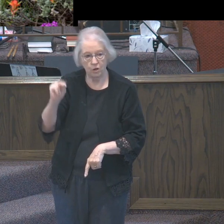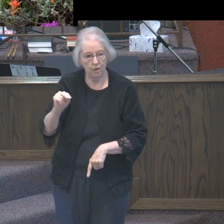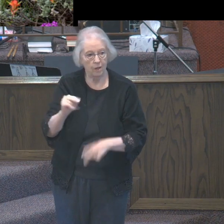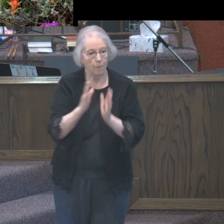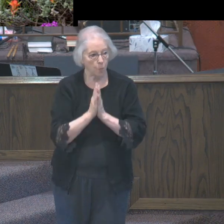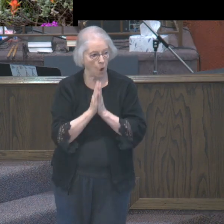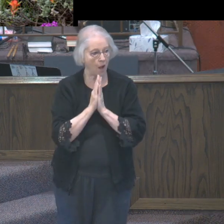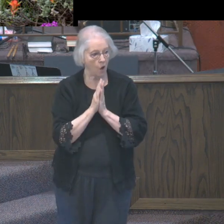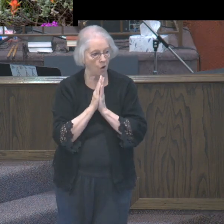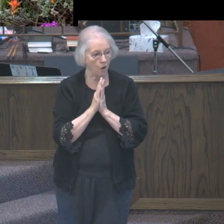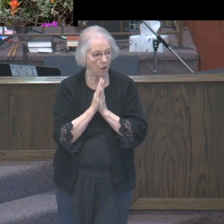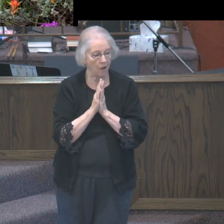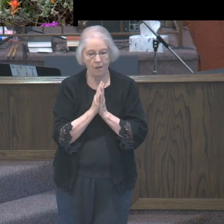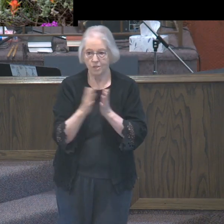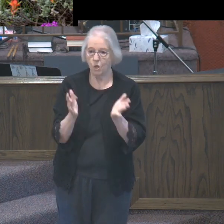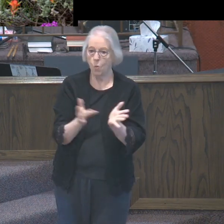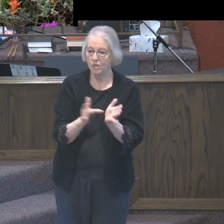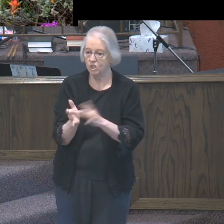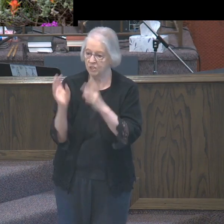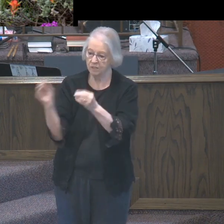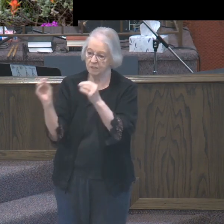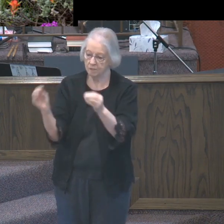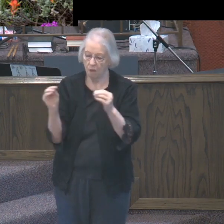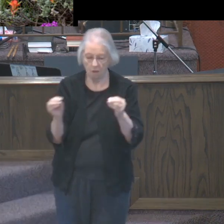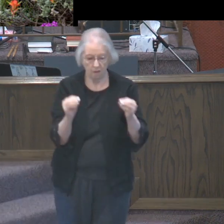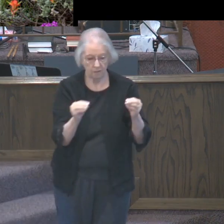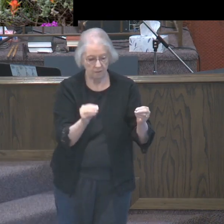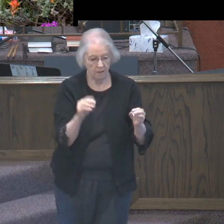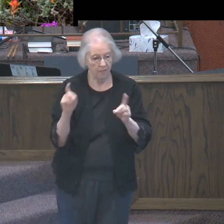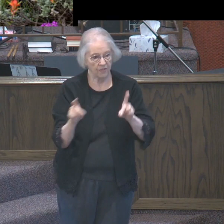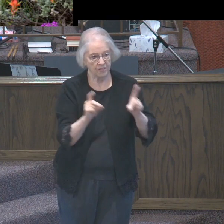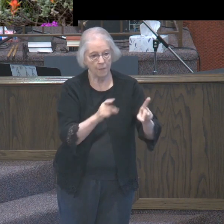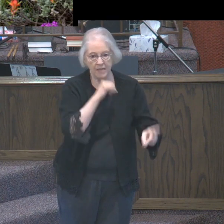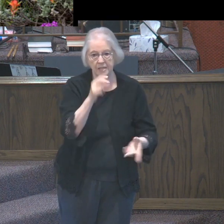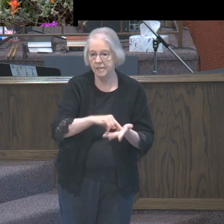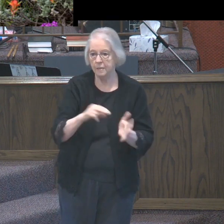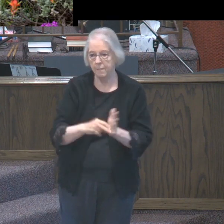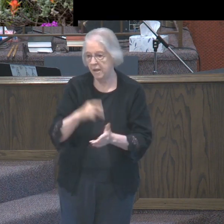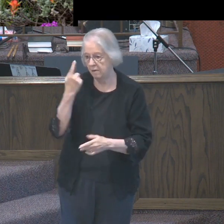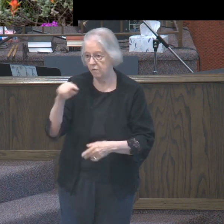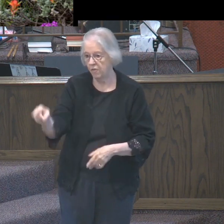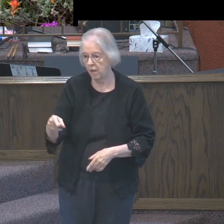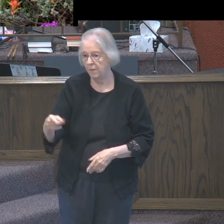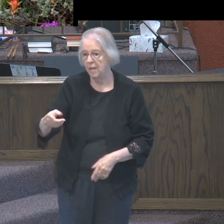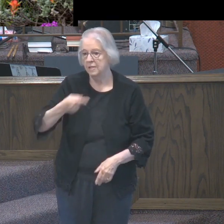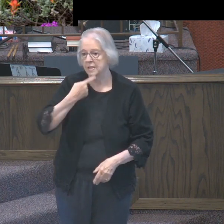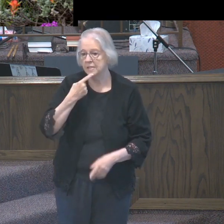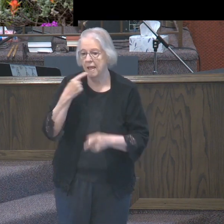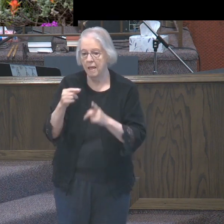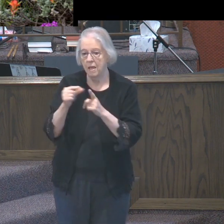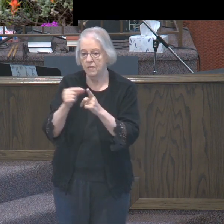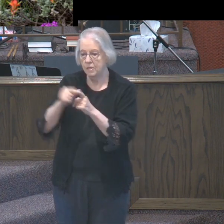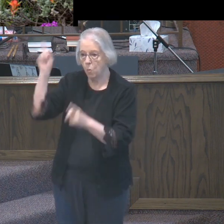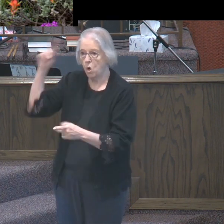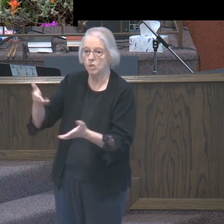Confession. We have to come to God with a clean heart. Thanksgiving, thanking Him for all of the things that He's done for us. We're really